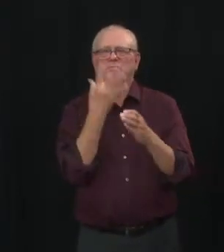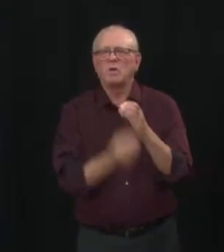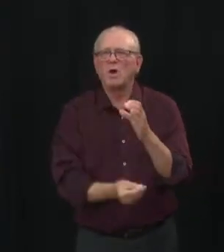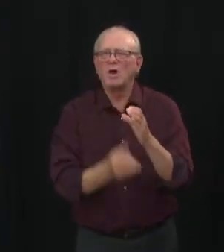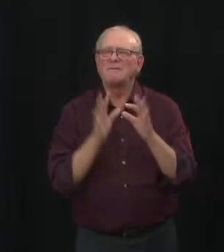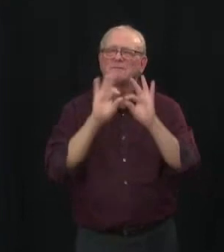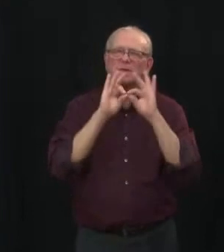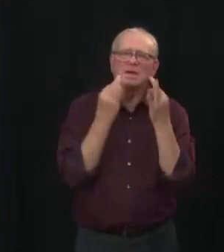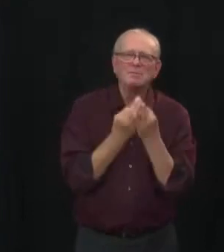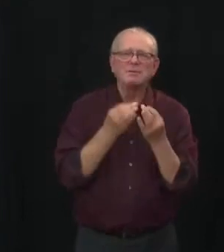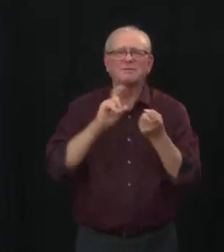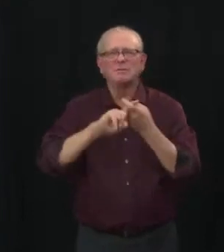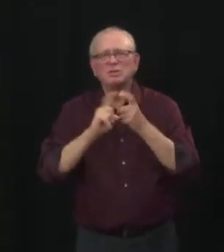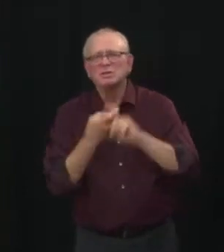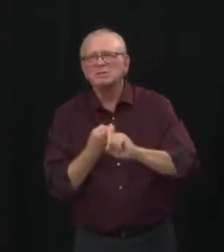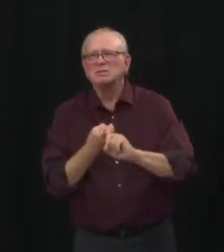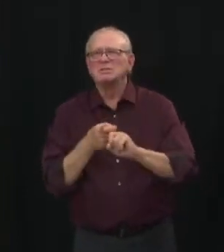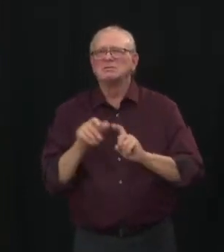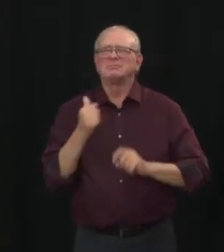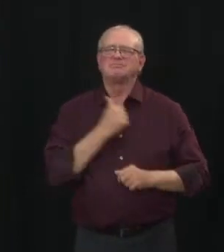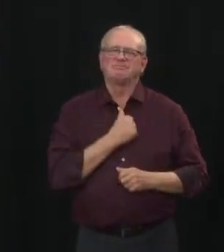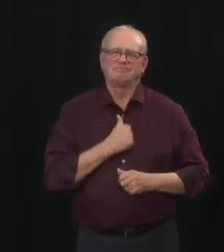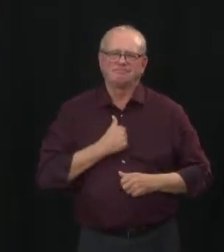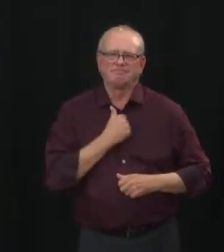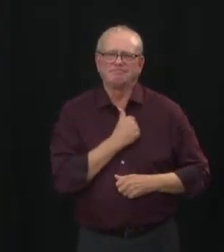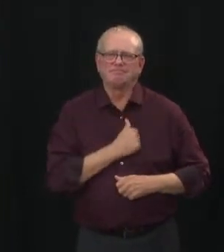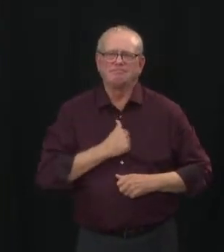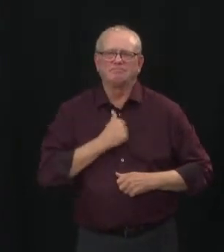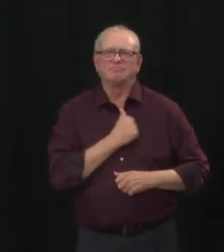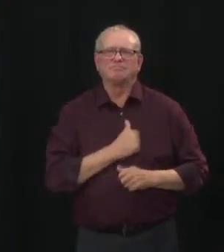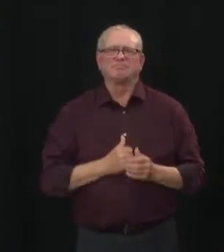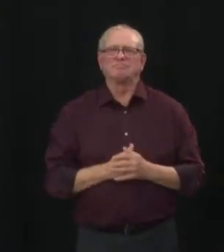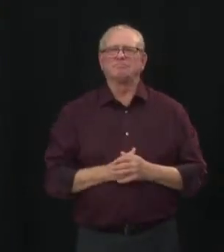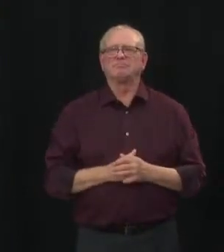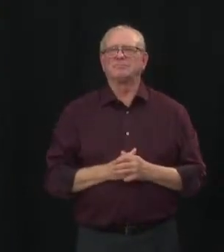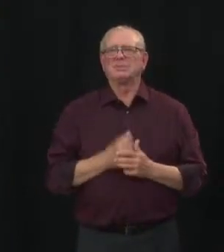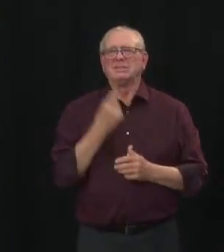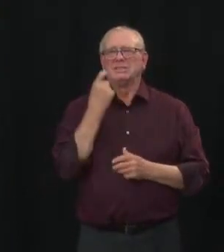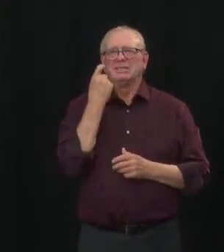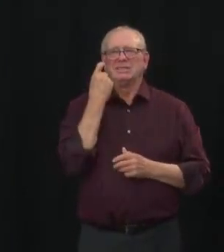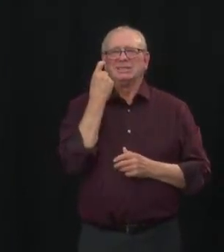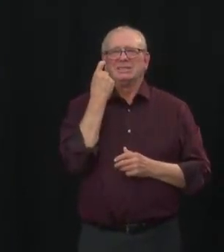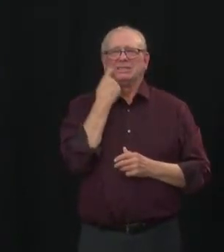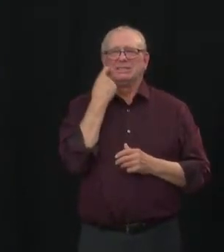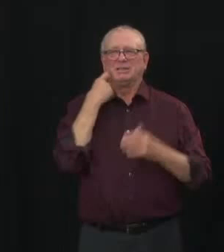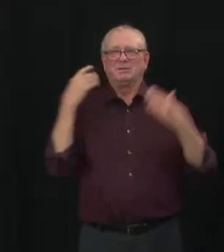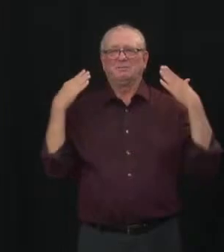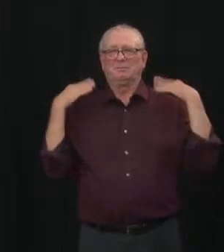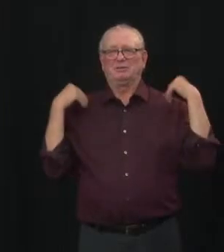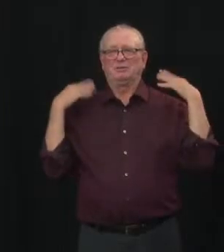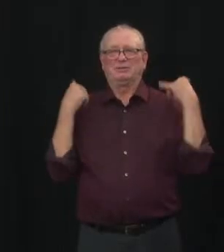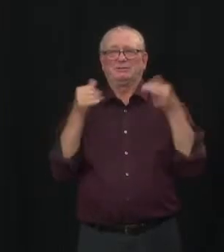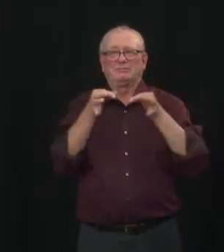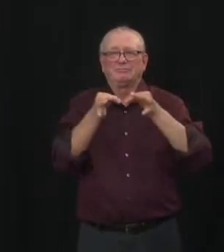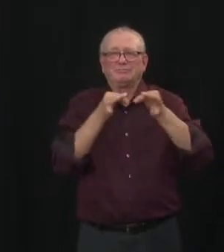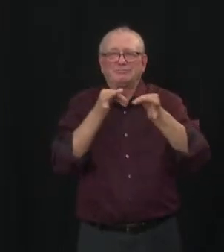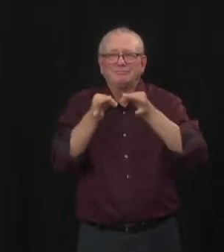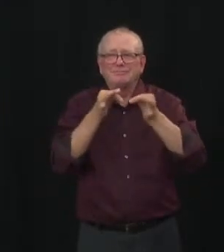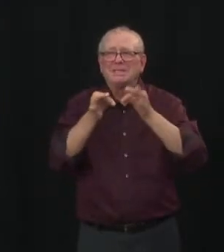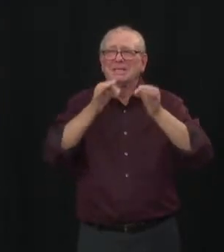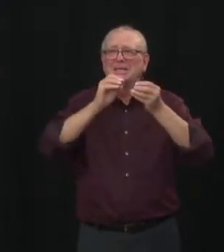As the Minister mentioned, the increases we have been seeing are not unexpected as measures have eased and regular activities have started up